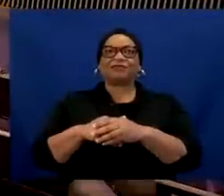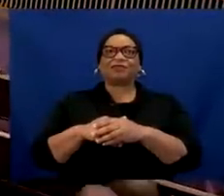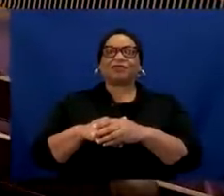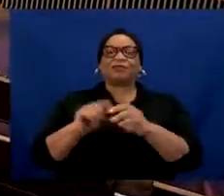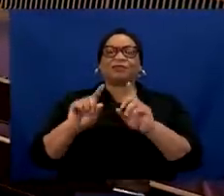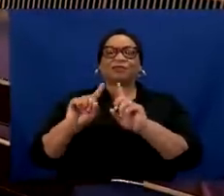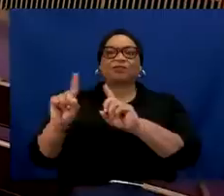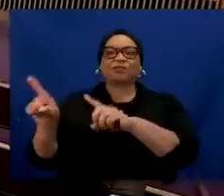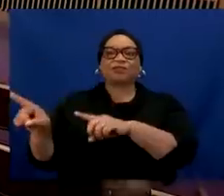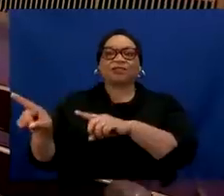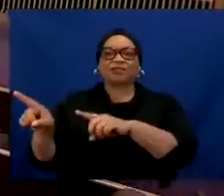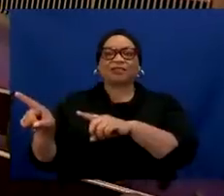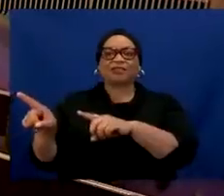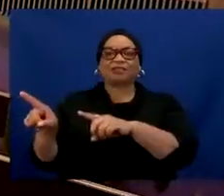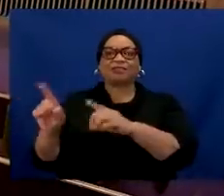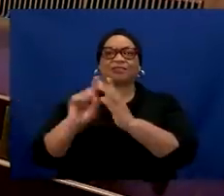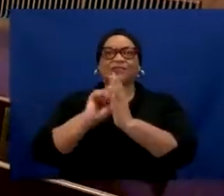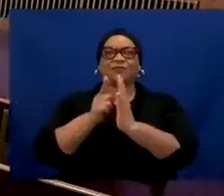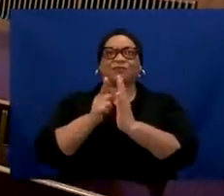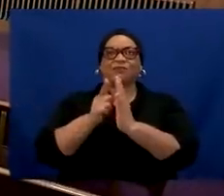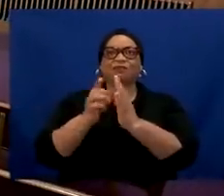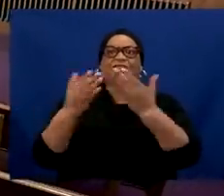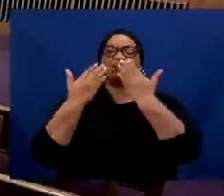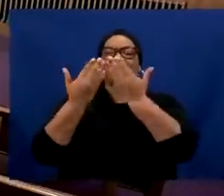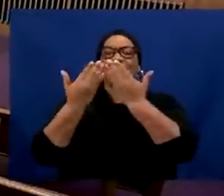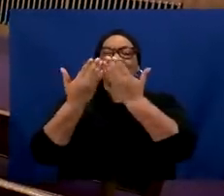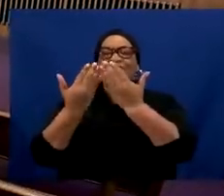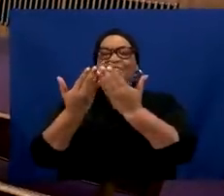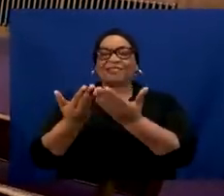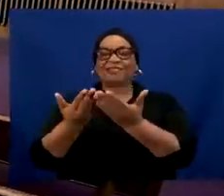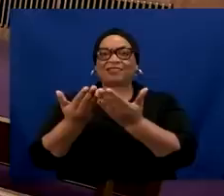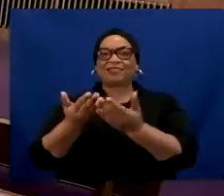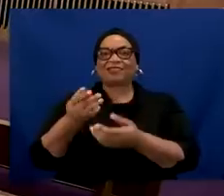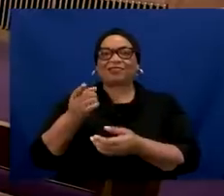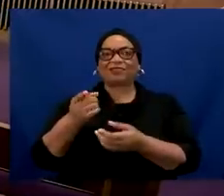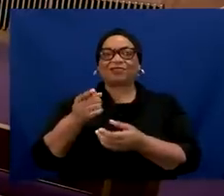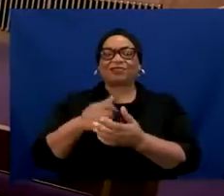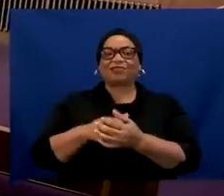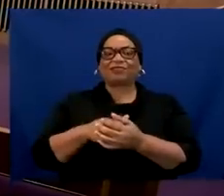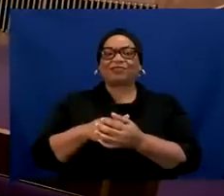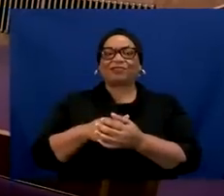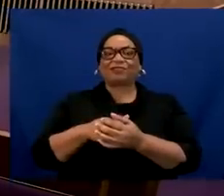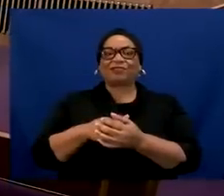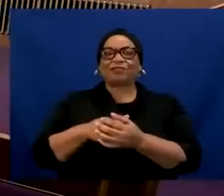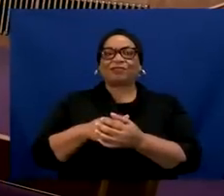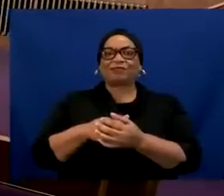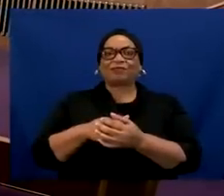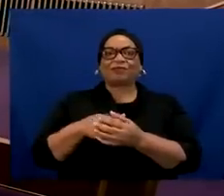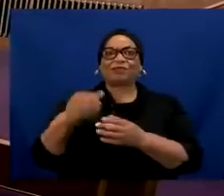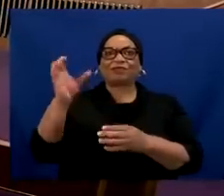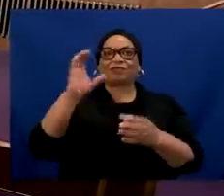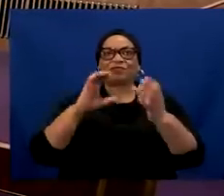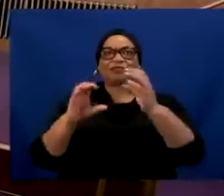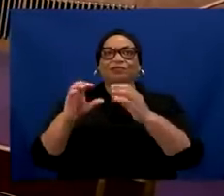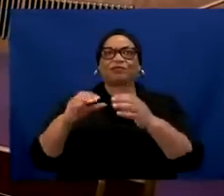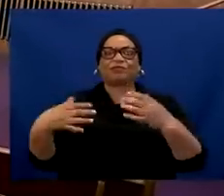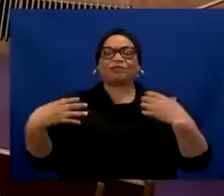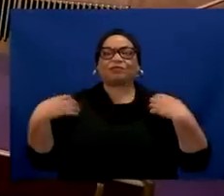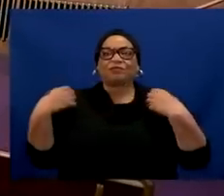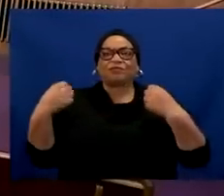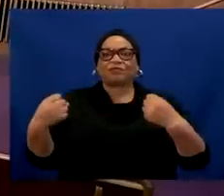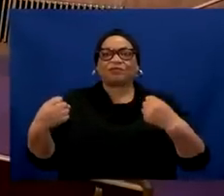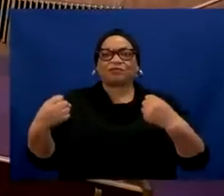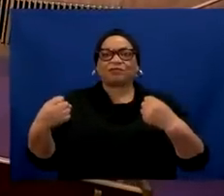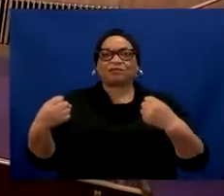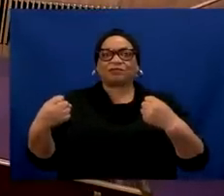leave from this place in just a moment, let me thank those of you who've been very concerned about your pastor's health.